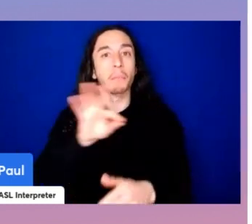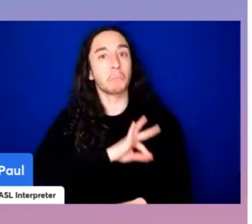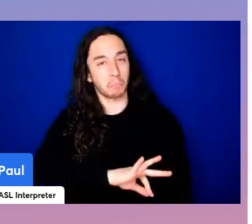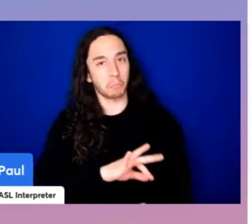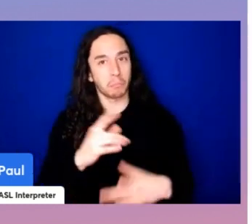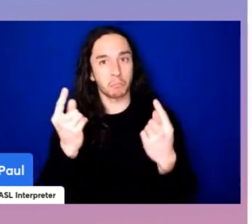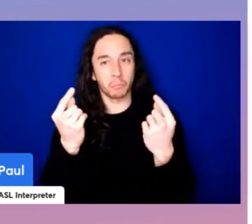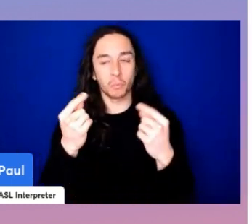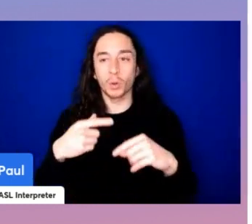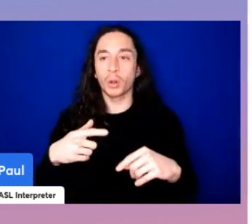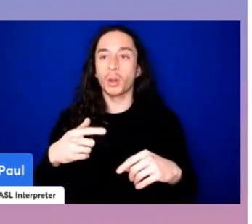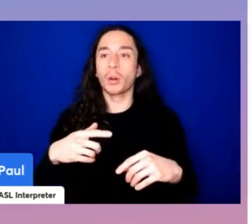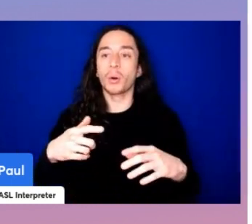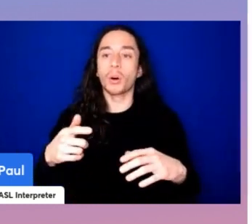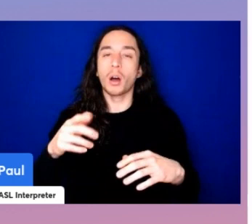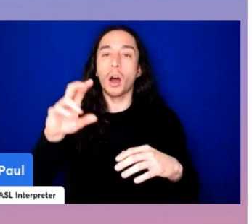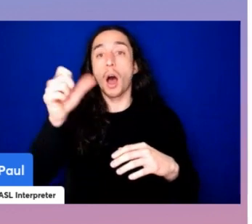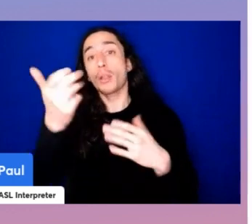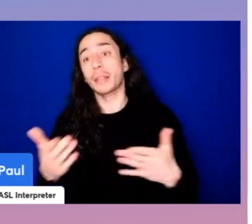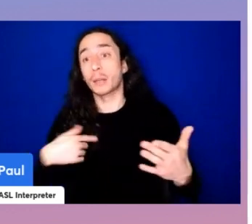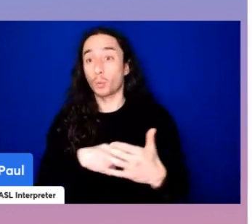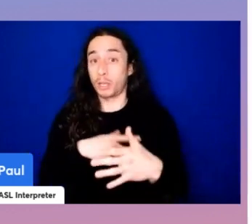we currently don't do, but other